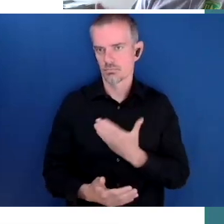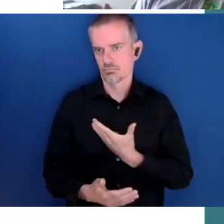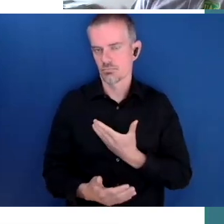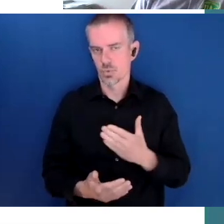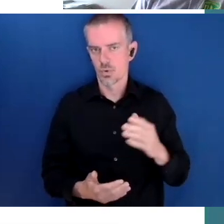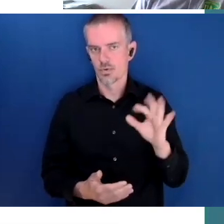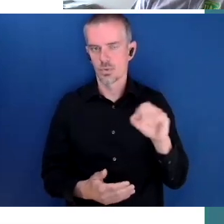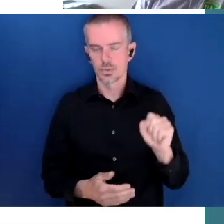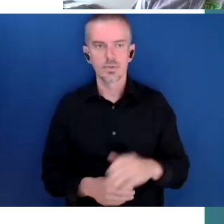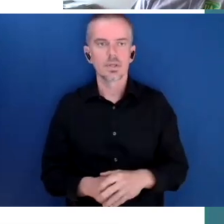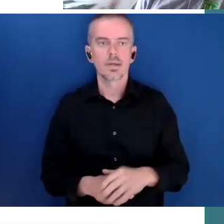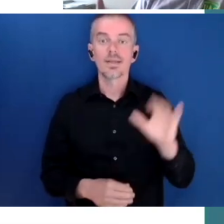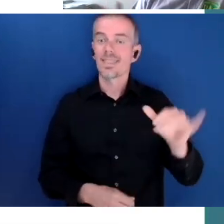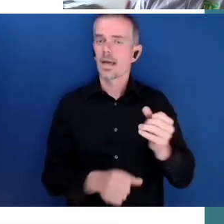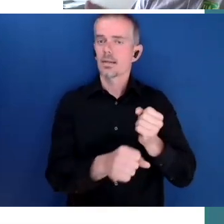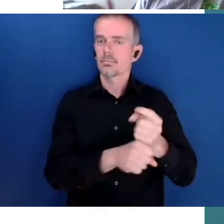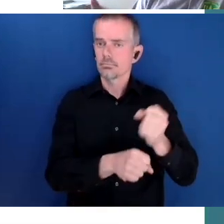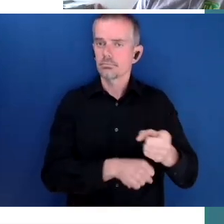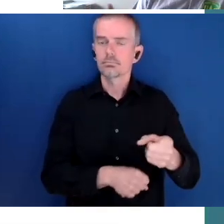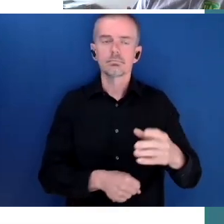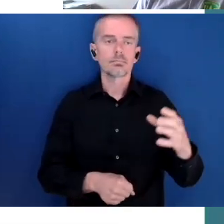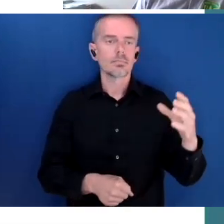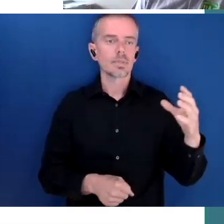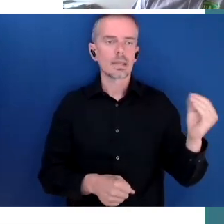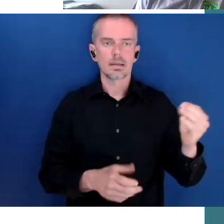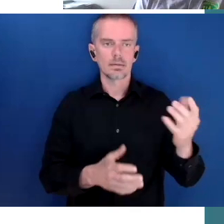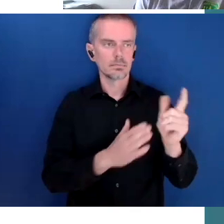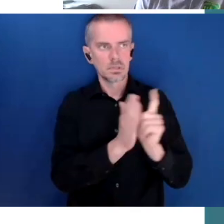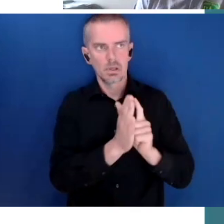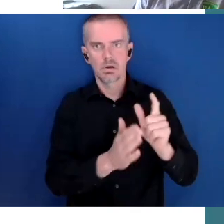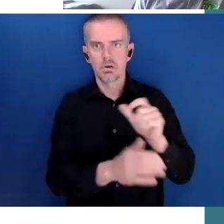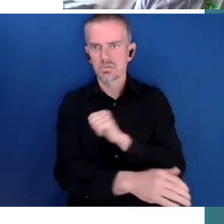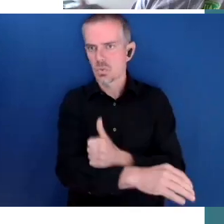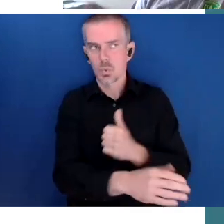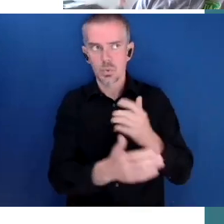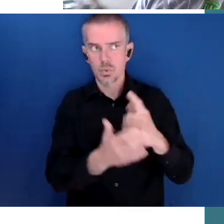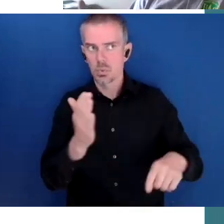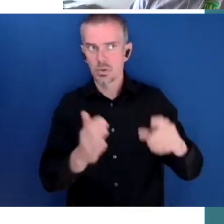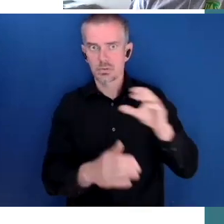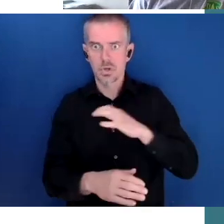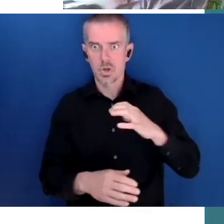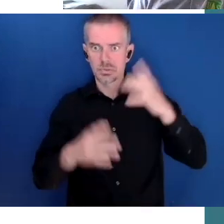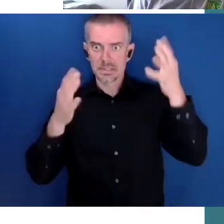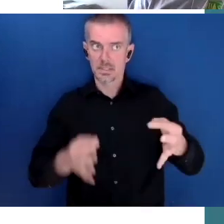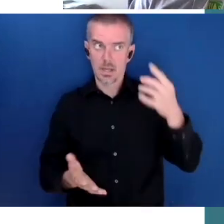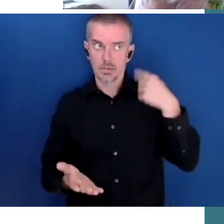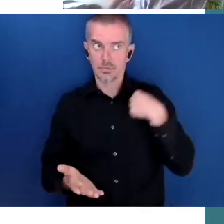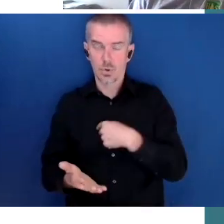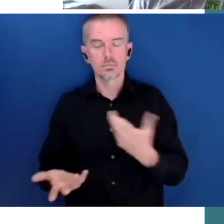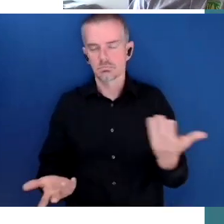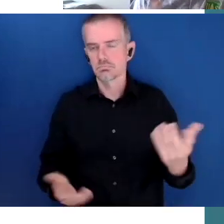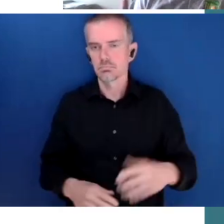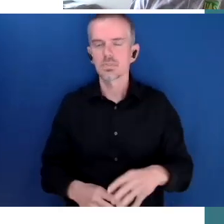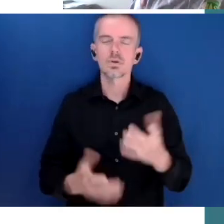done on an annual basis and is guided by the laws and authorities that Congress has given us. And so an example of this is every year the Forest